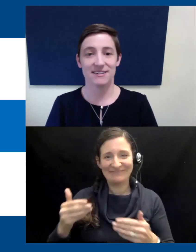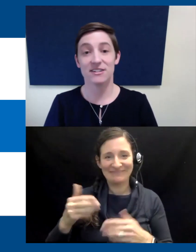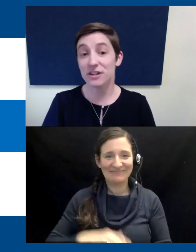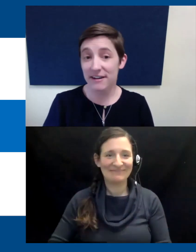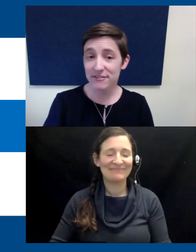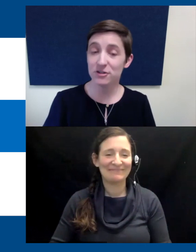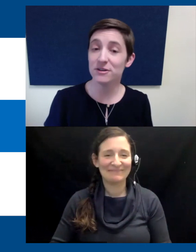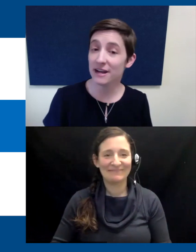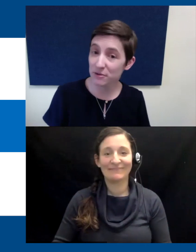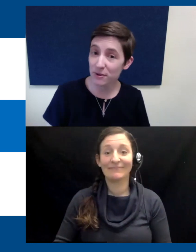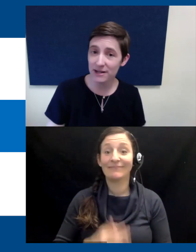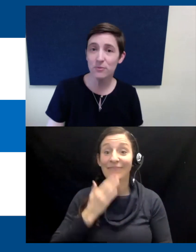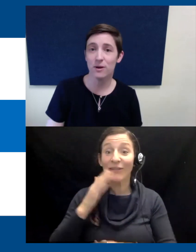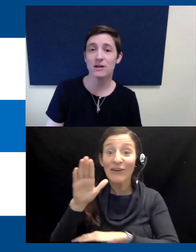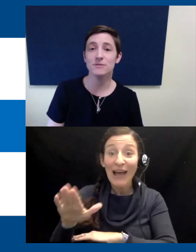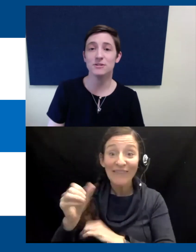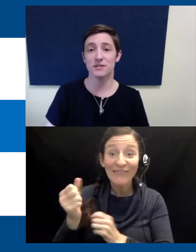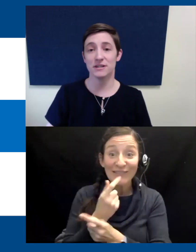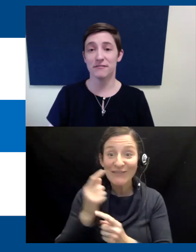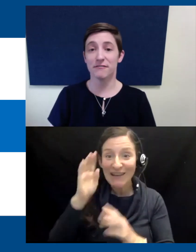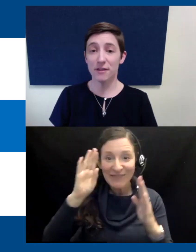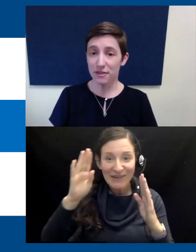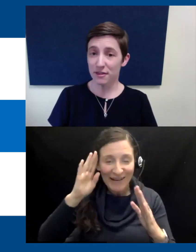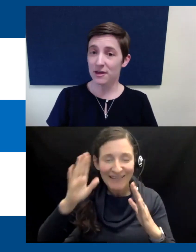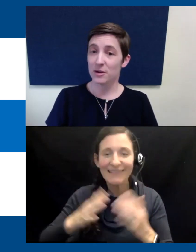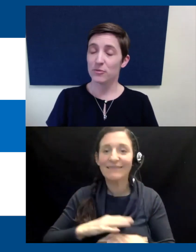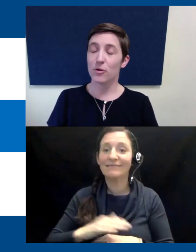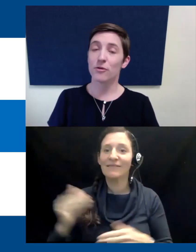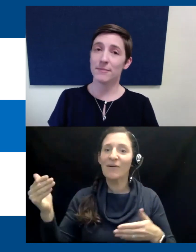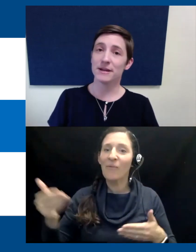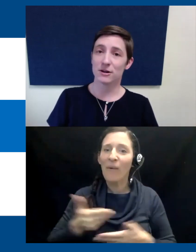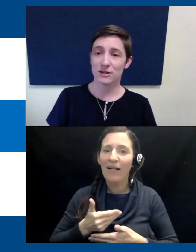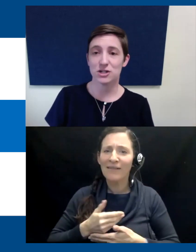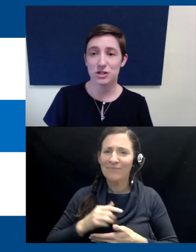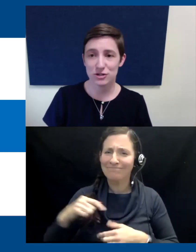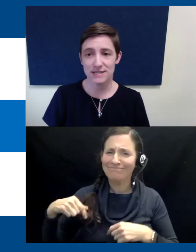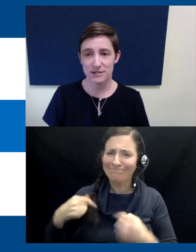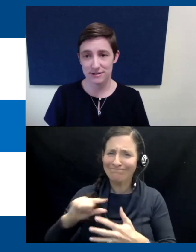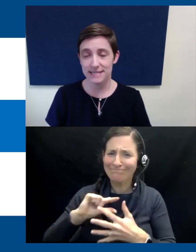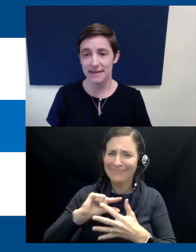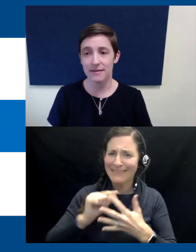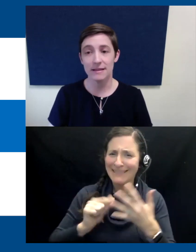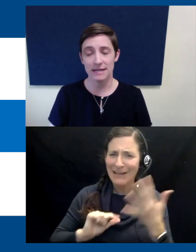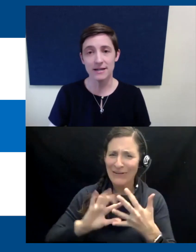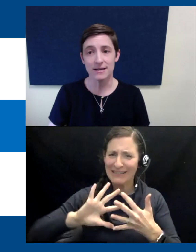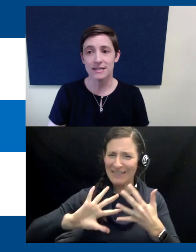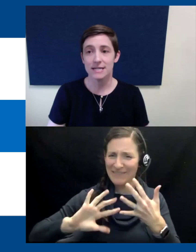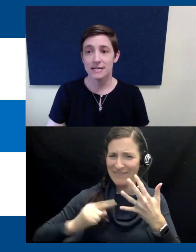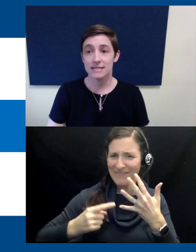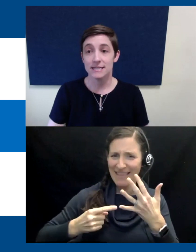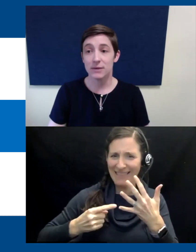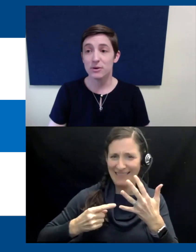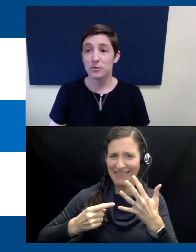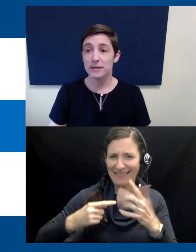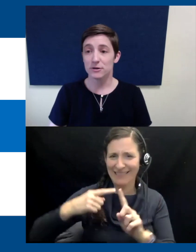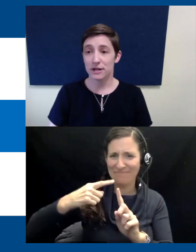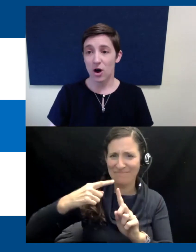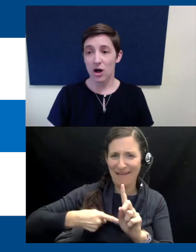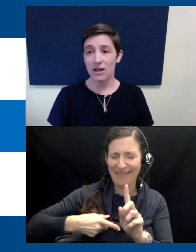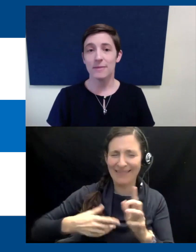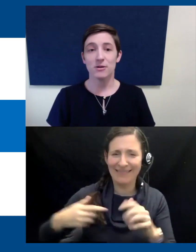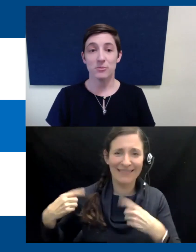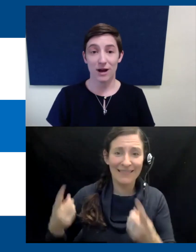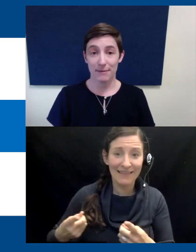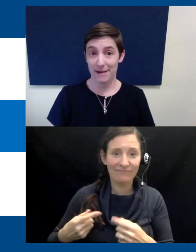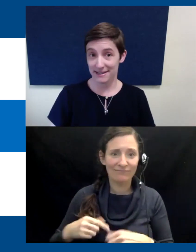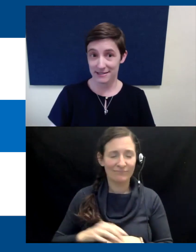All right, good afternoon, everyone. Welcome to the 5th program in our Lunch and Learn series at the clinic. Today, we will be learning